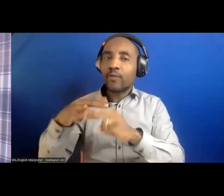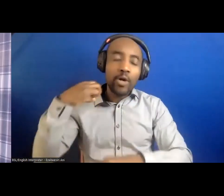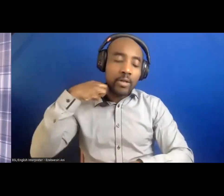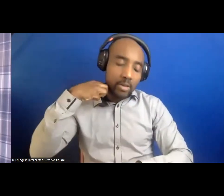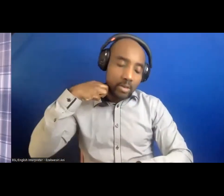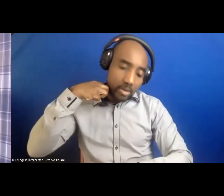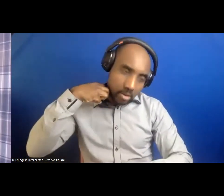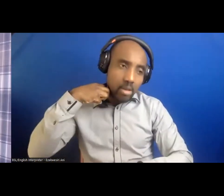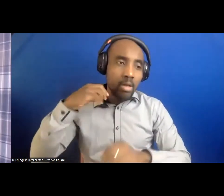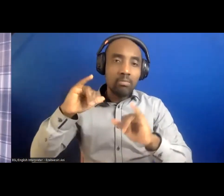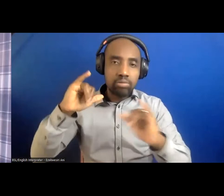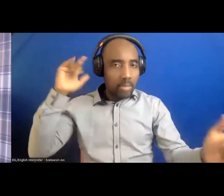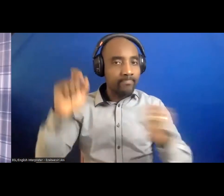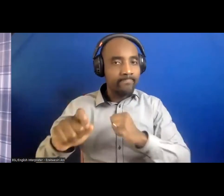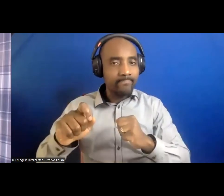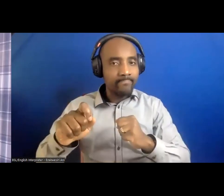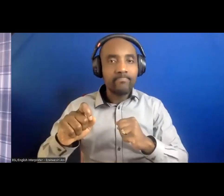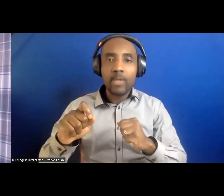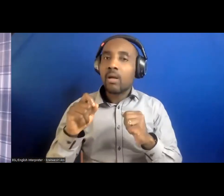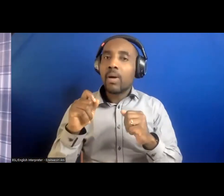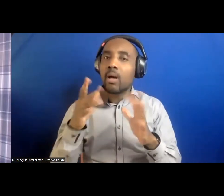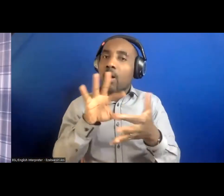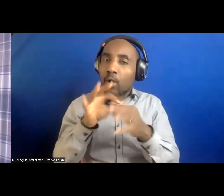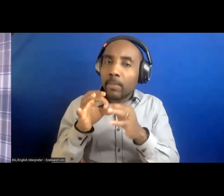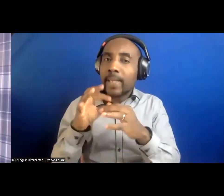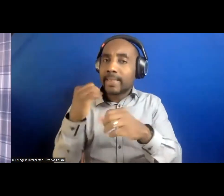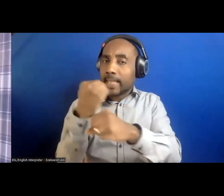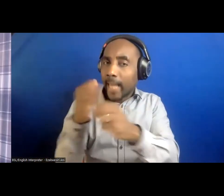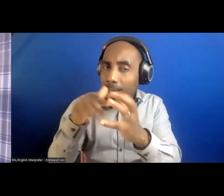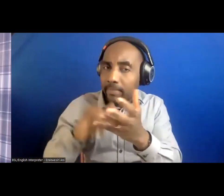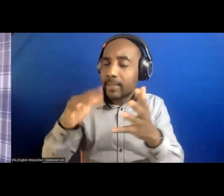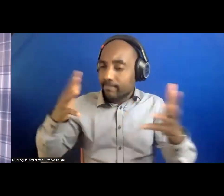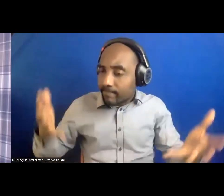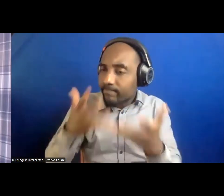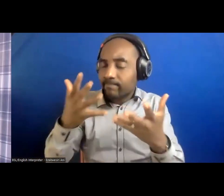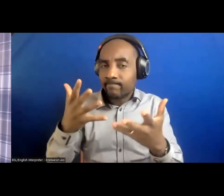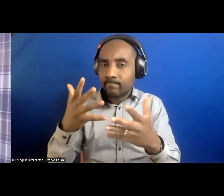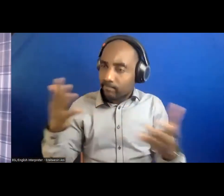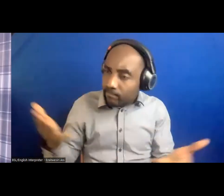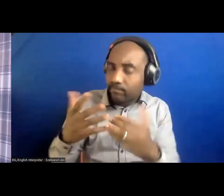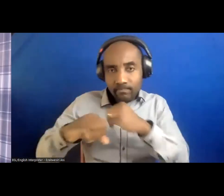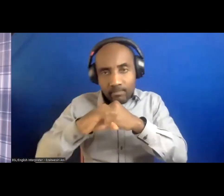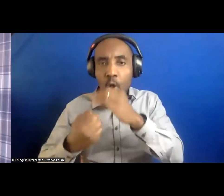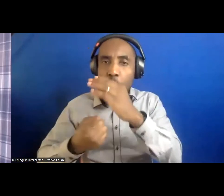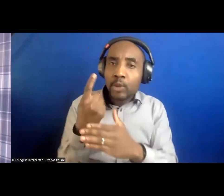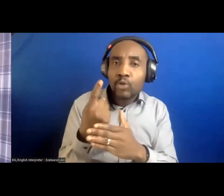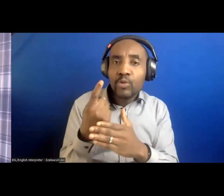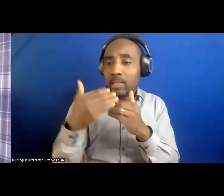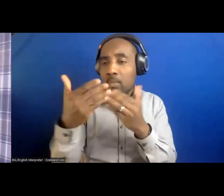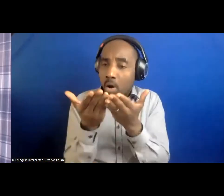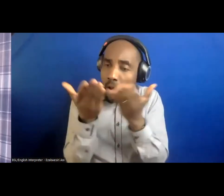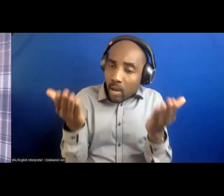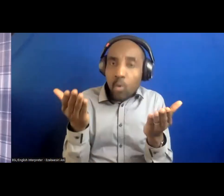but in major games and their ability to accelerate and promote the ability to deliver more equitably diverse and